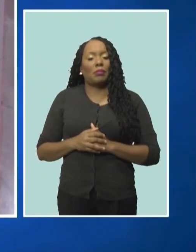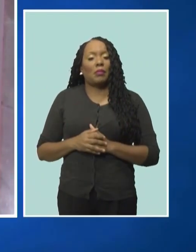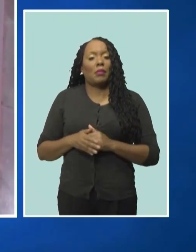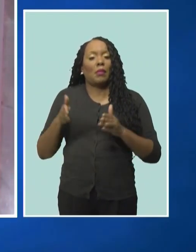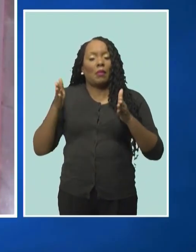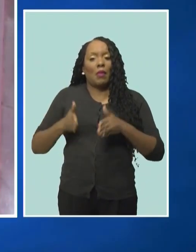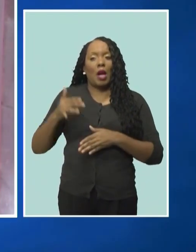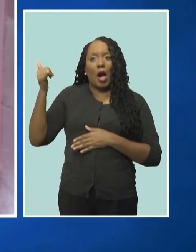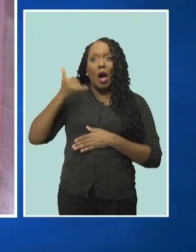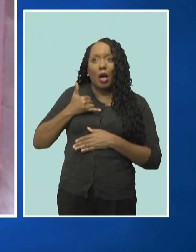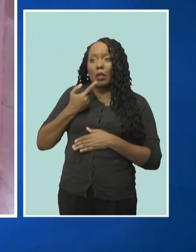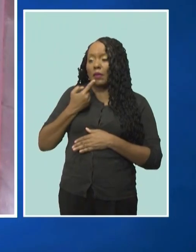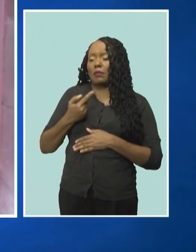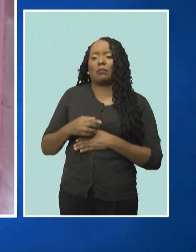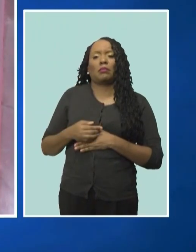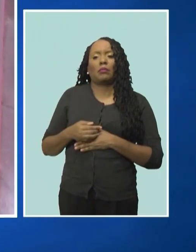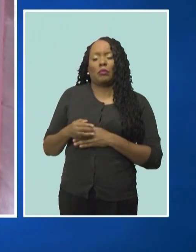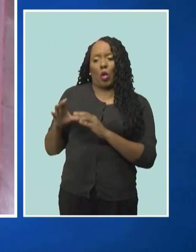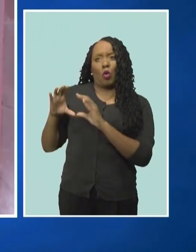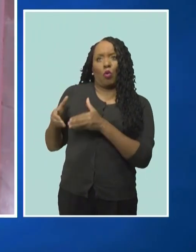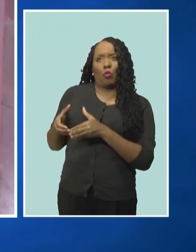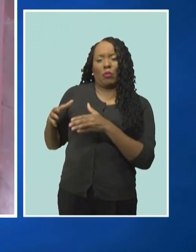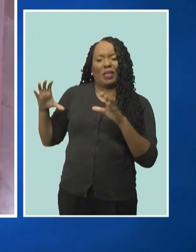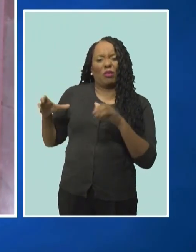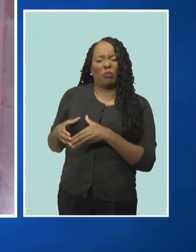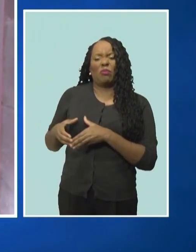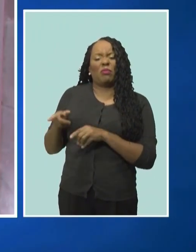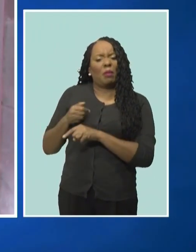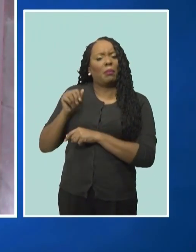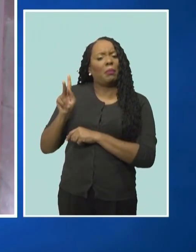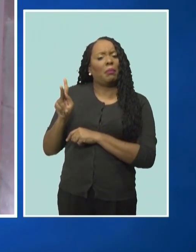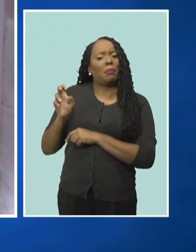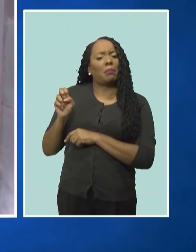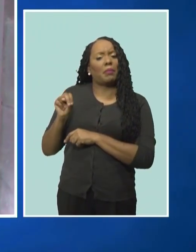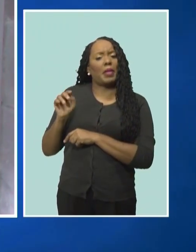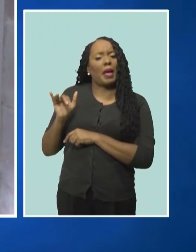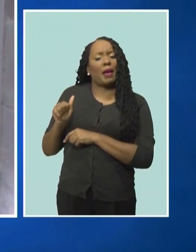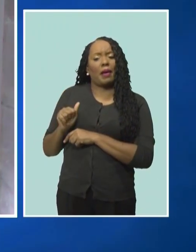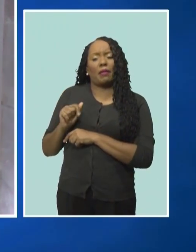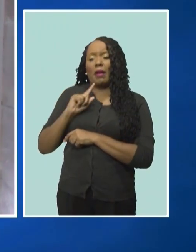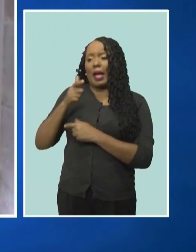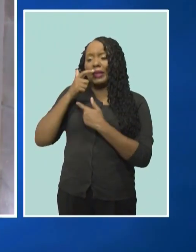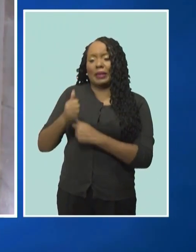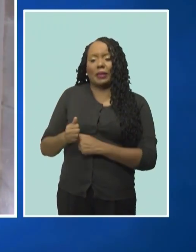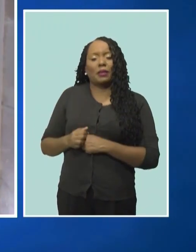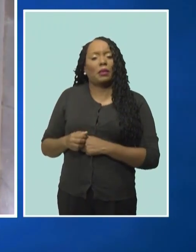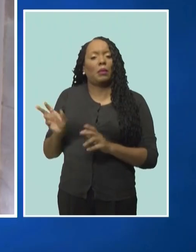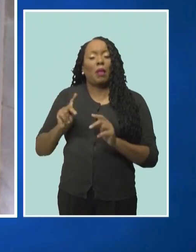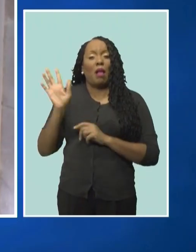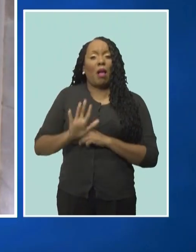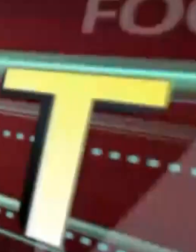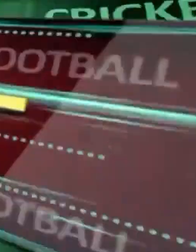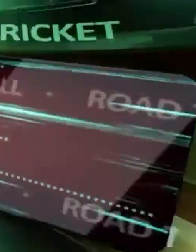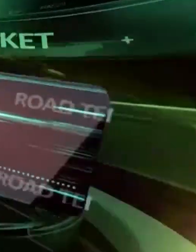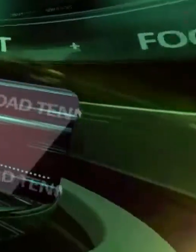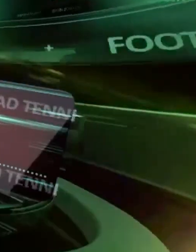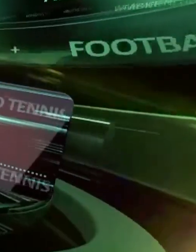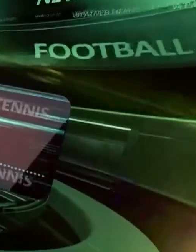their group coming from Kenya. So I can tell you that we have attracted interest from all over the world.